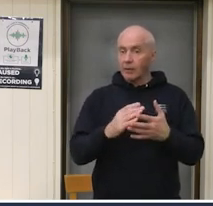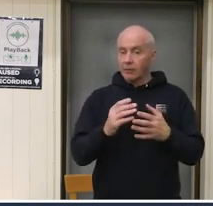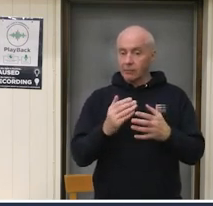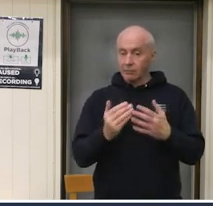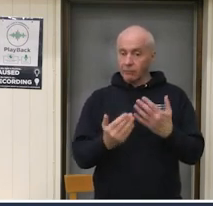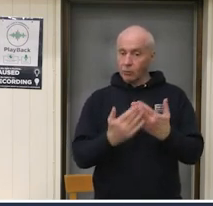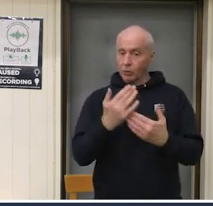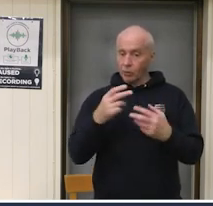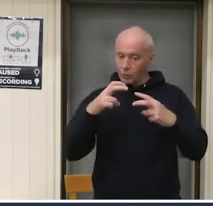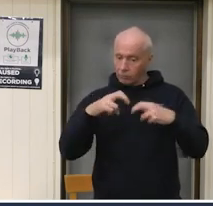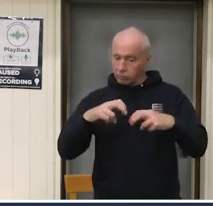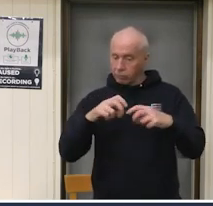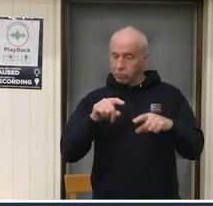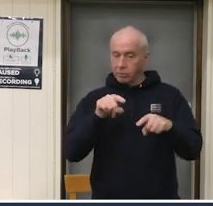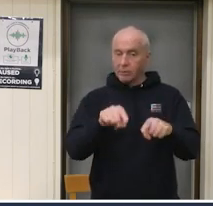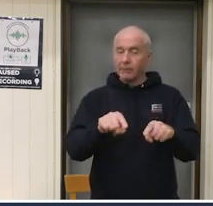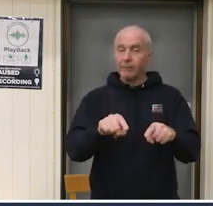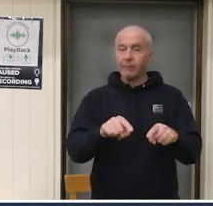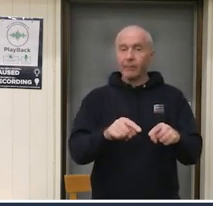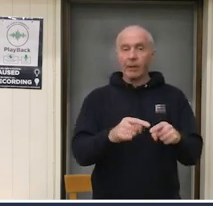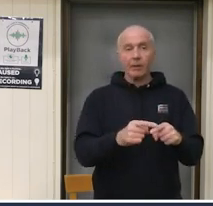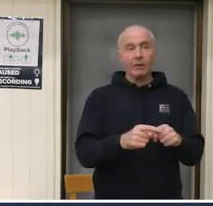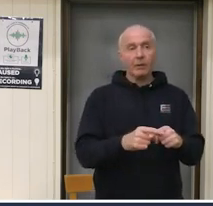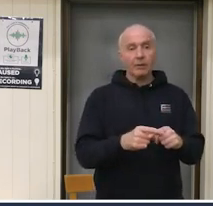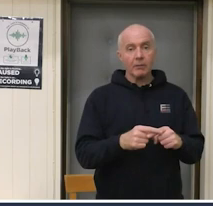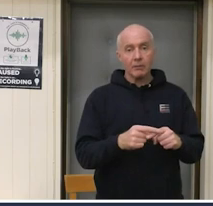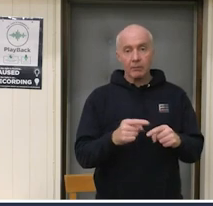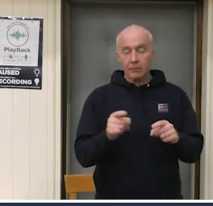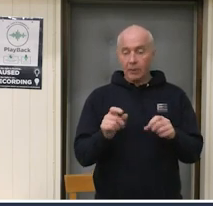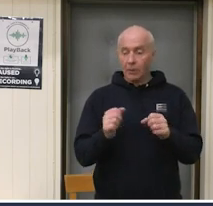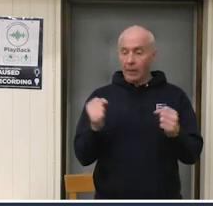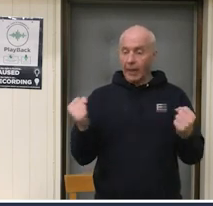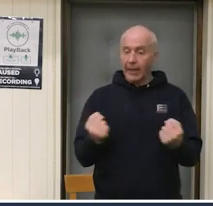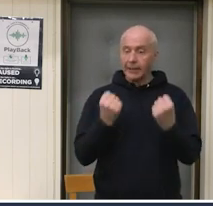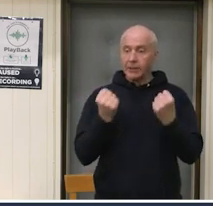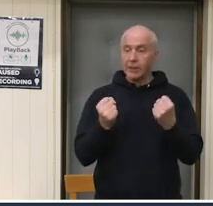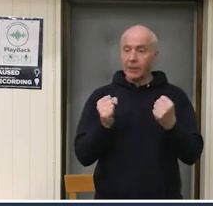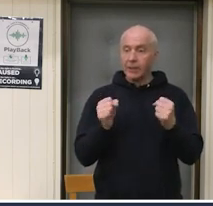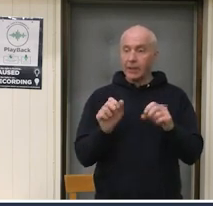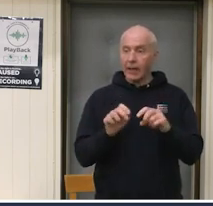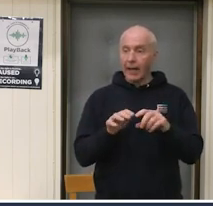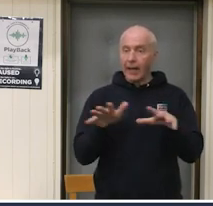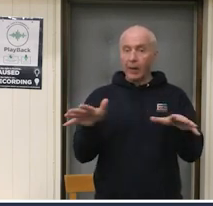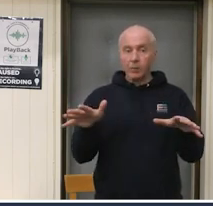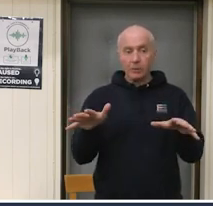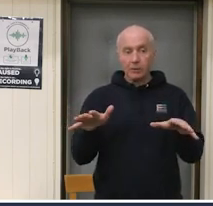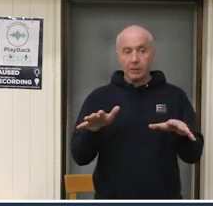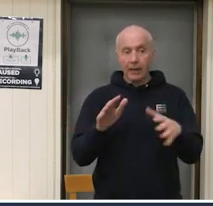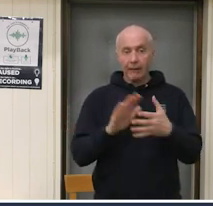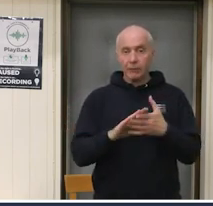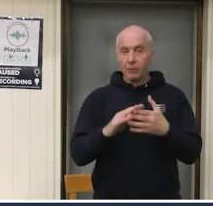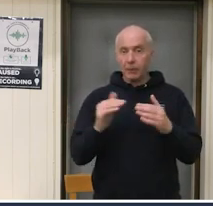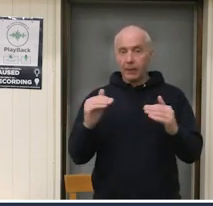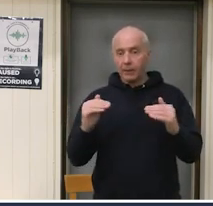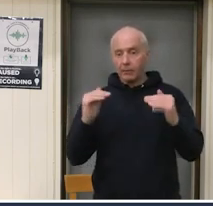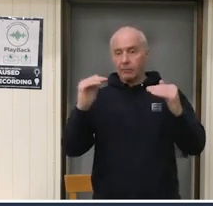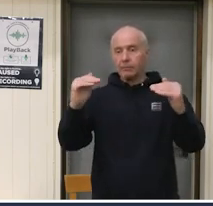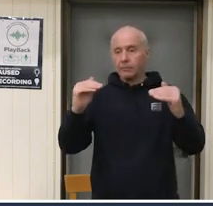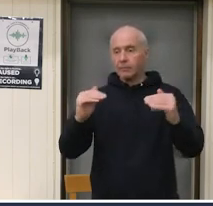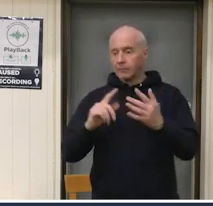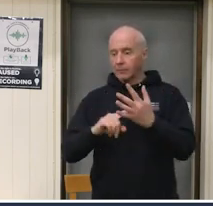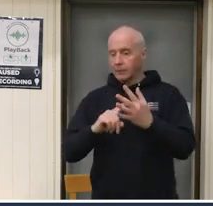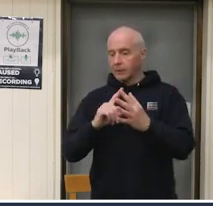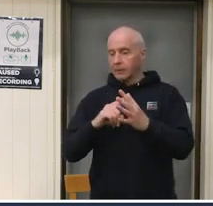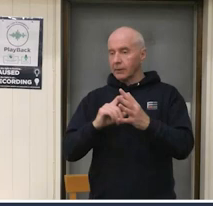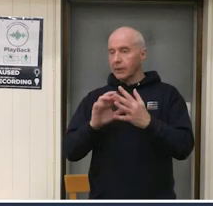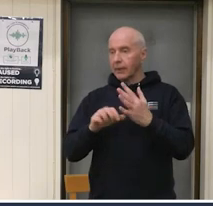of Sciences is concerned, is that the energy out has to outstrip the laser energy you put in, not just the energy that you